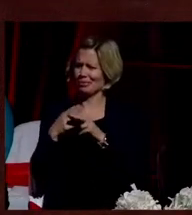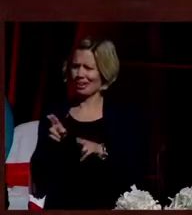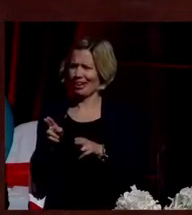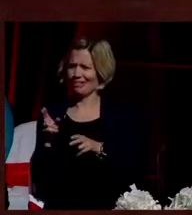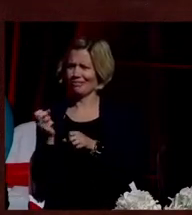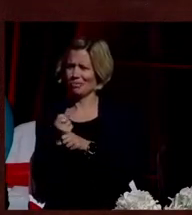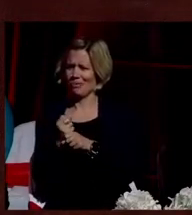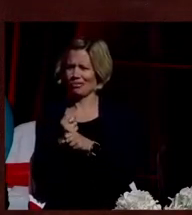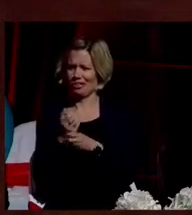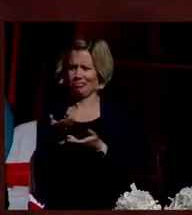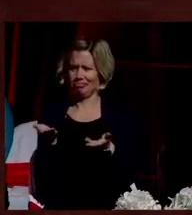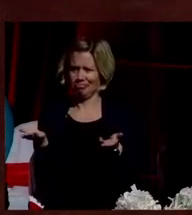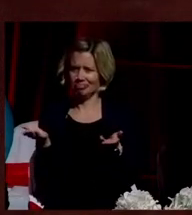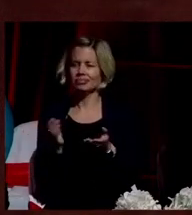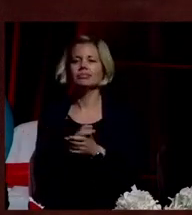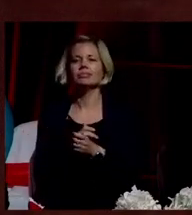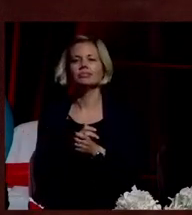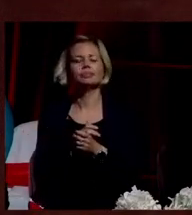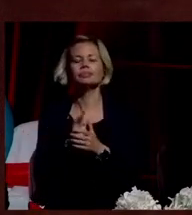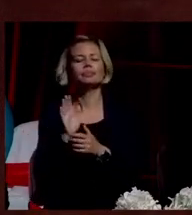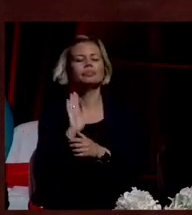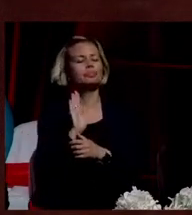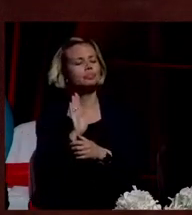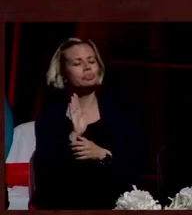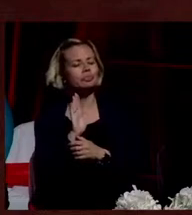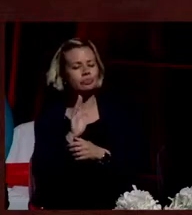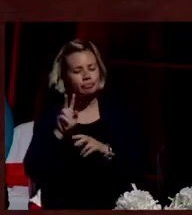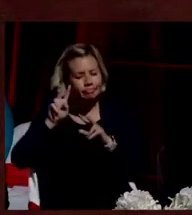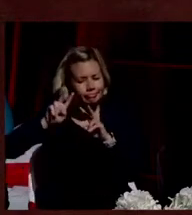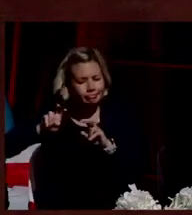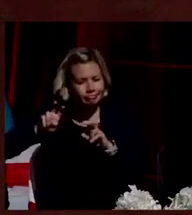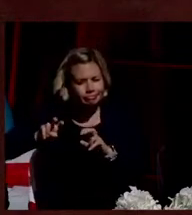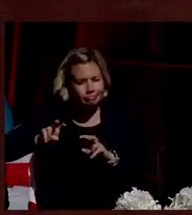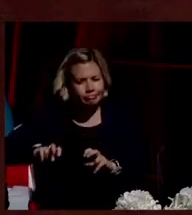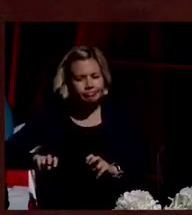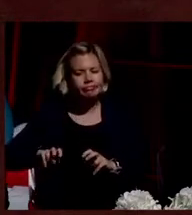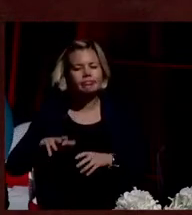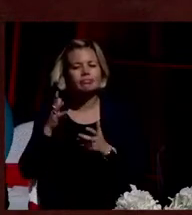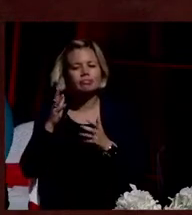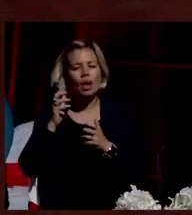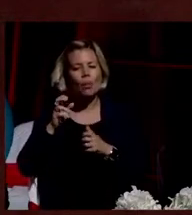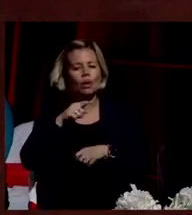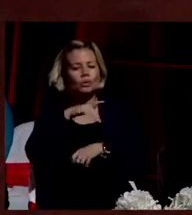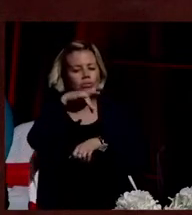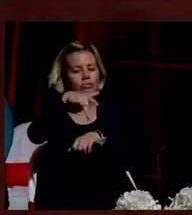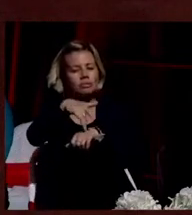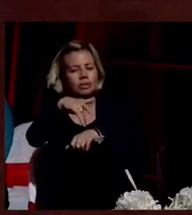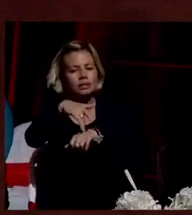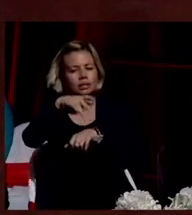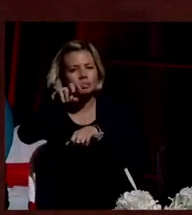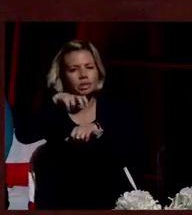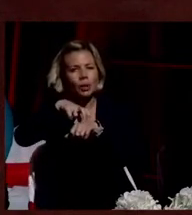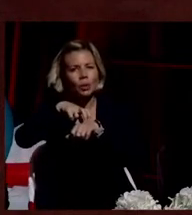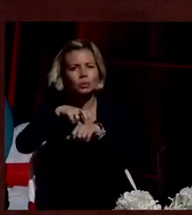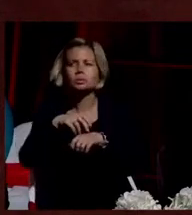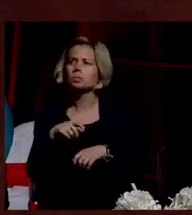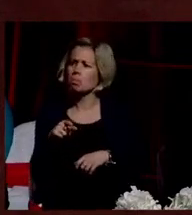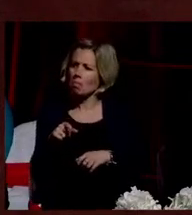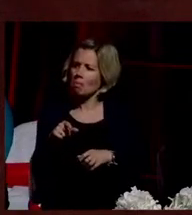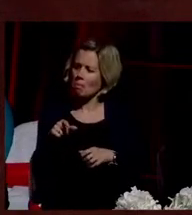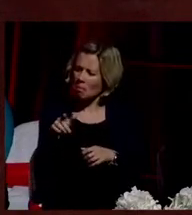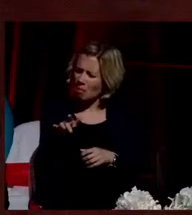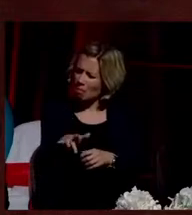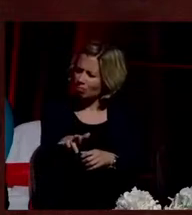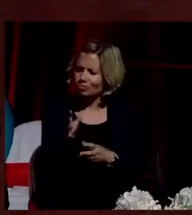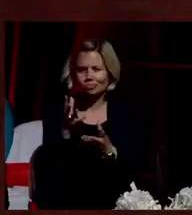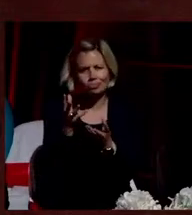replied. "Look closer," he said, and touched the potatoes. She did and noted that they were soft. He then asked her to